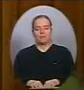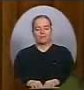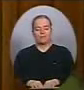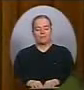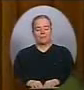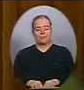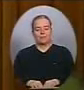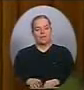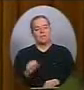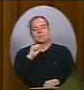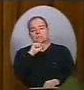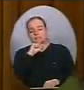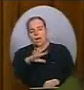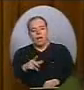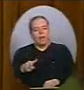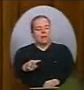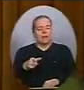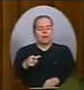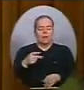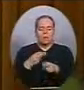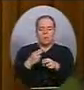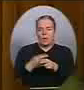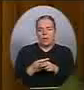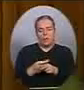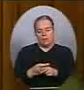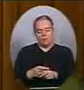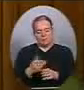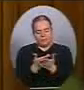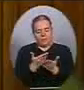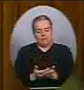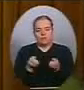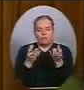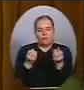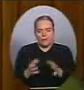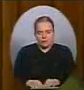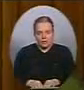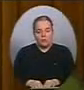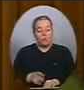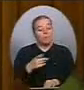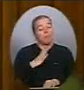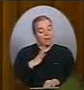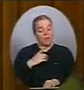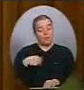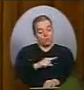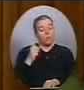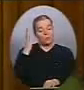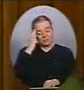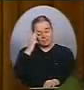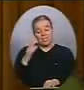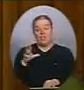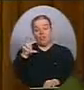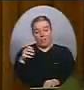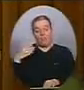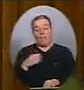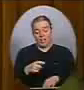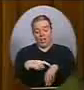the NDP. But what we know and what we have evidence of, Mr. Speaker, is that on 5 o'clock on Saturday, April 30th, in the riding